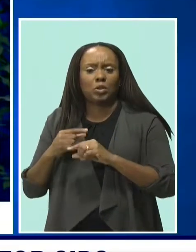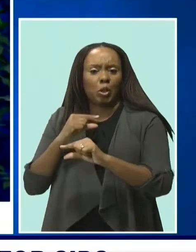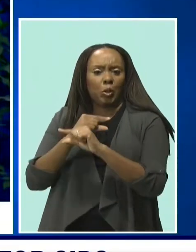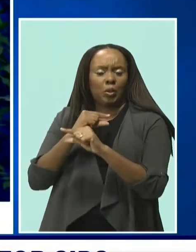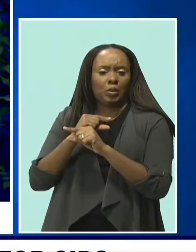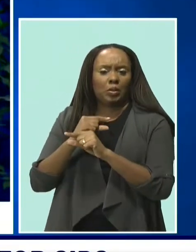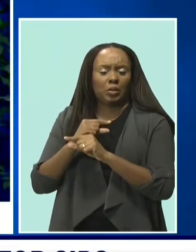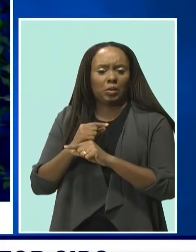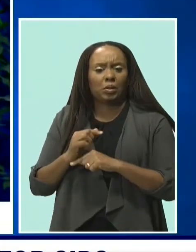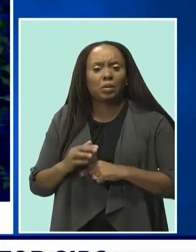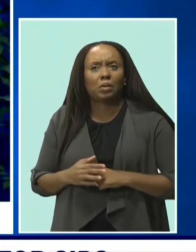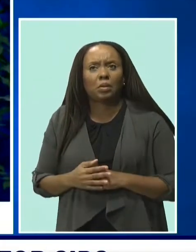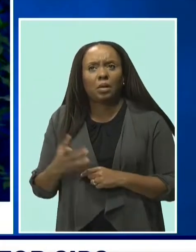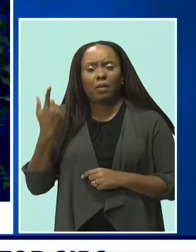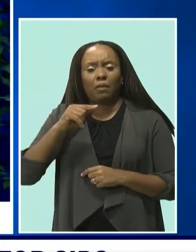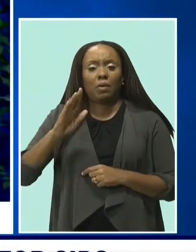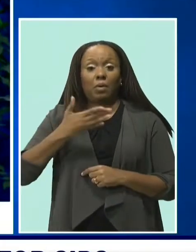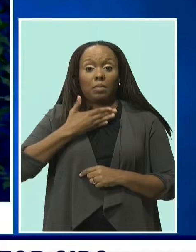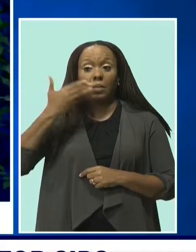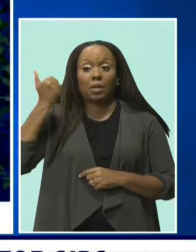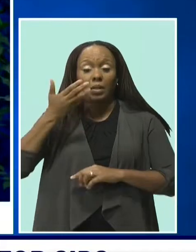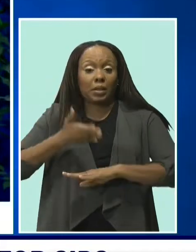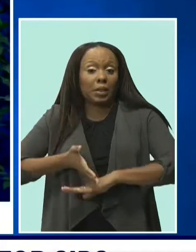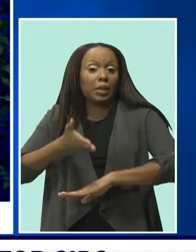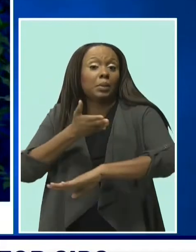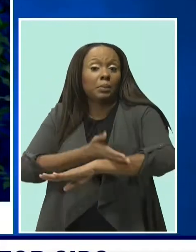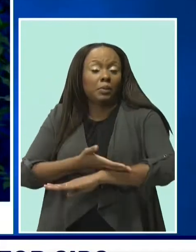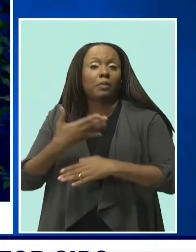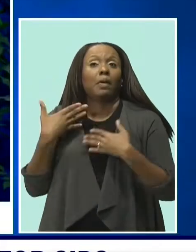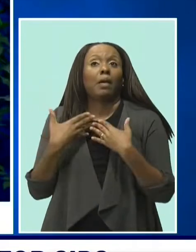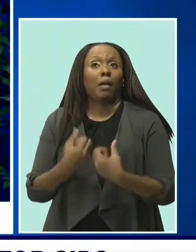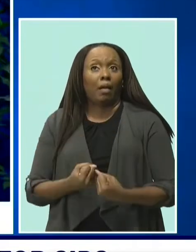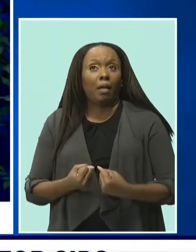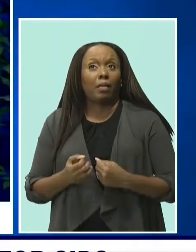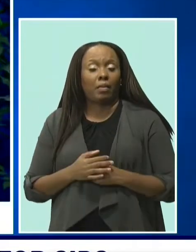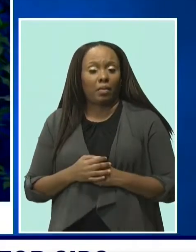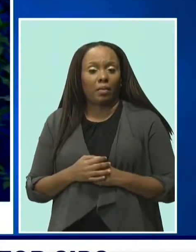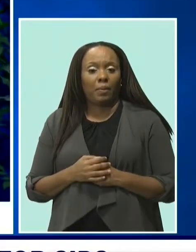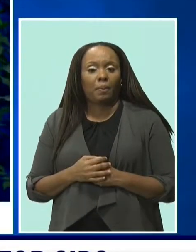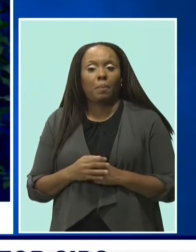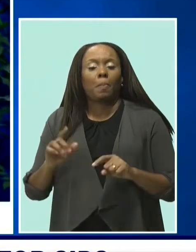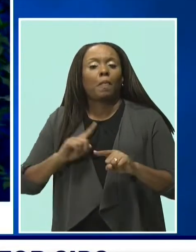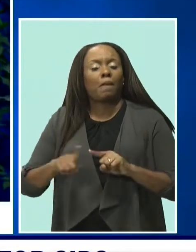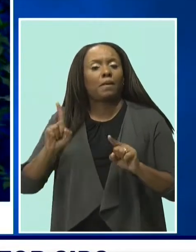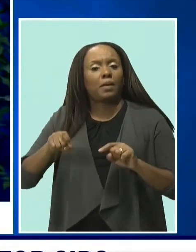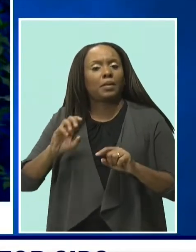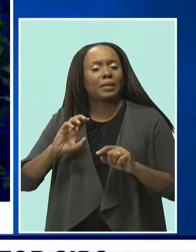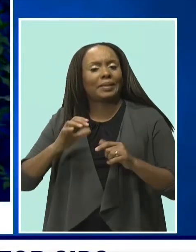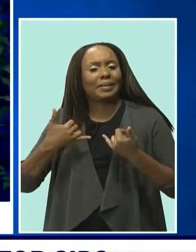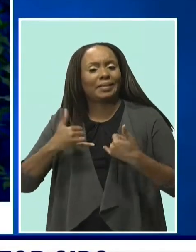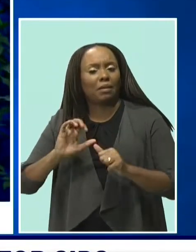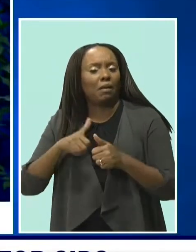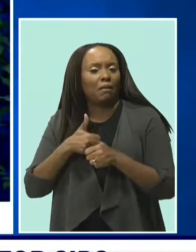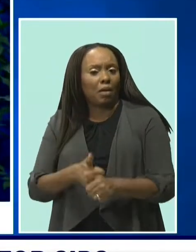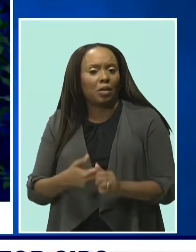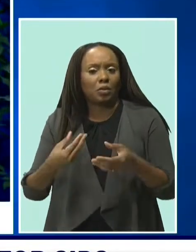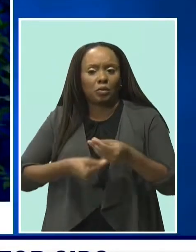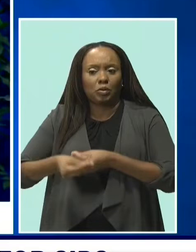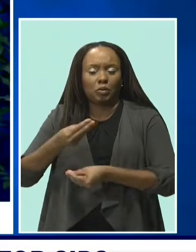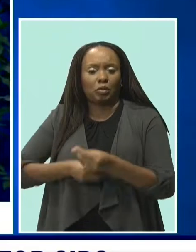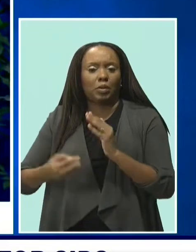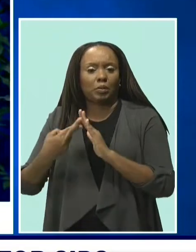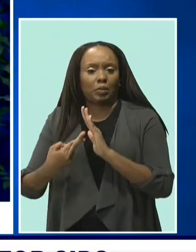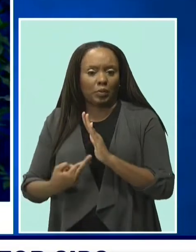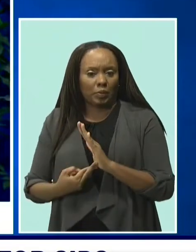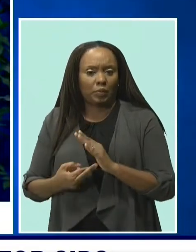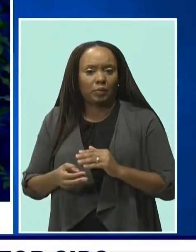to promote better health without falling foul of the existing trade rules. Now,